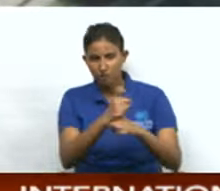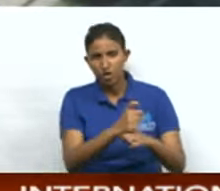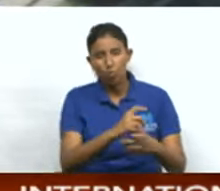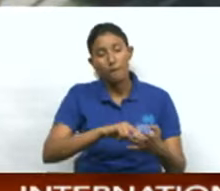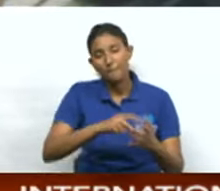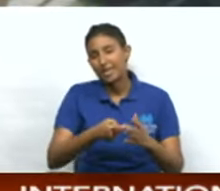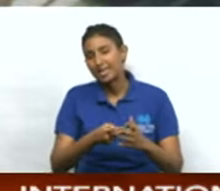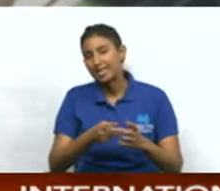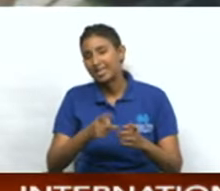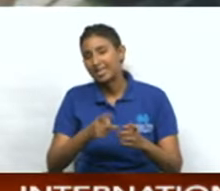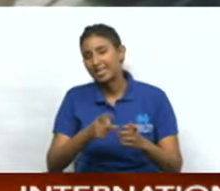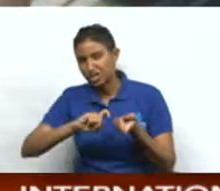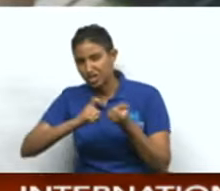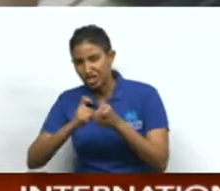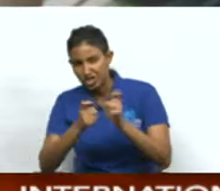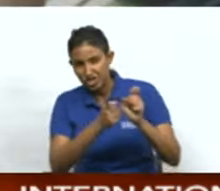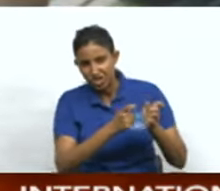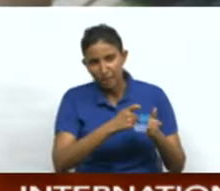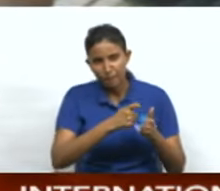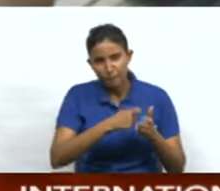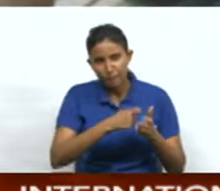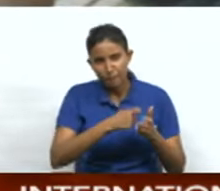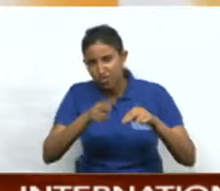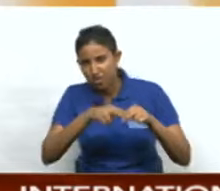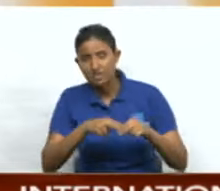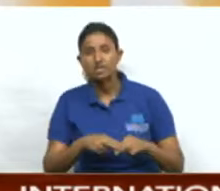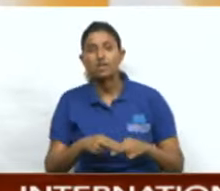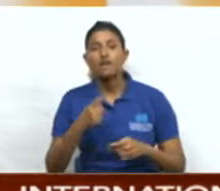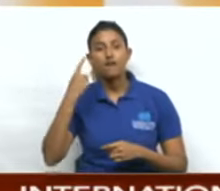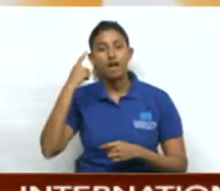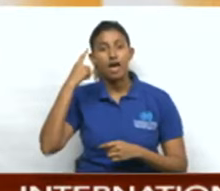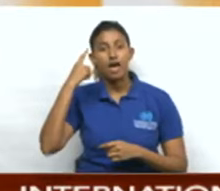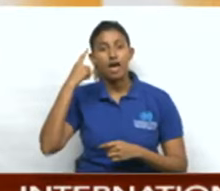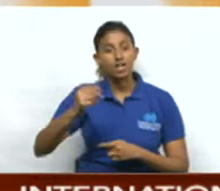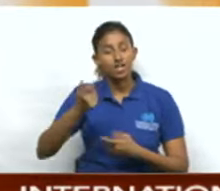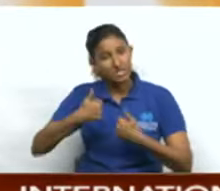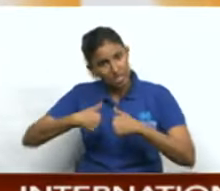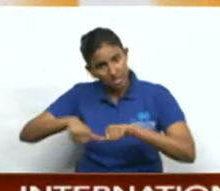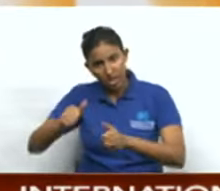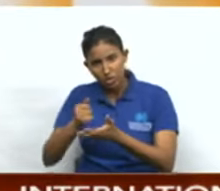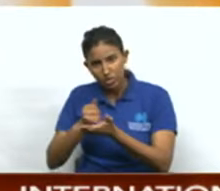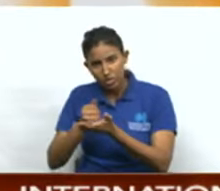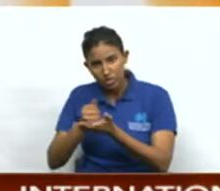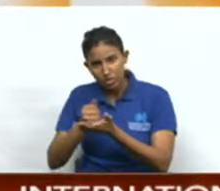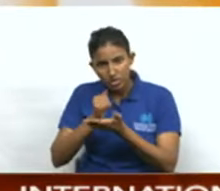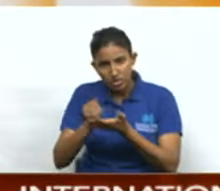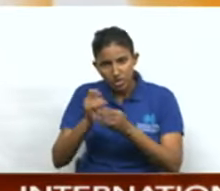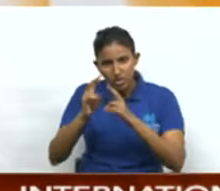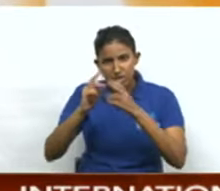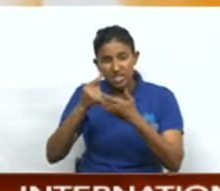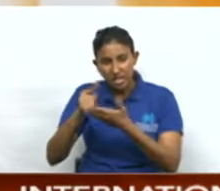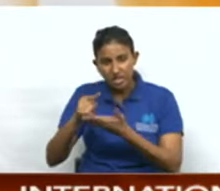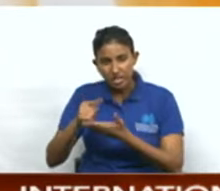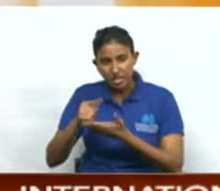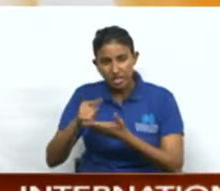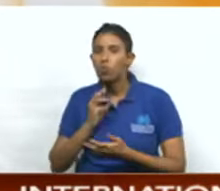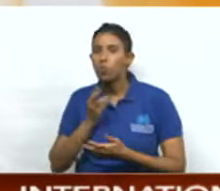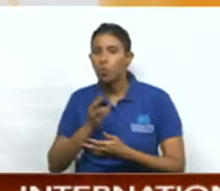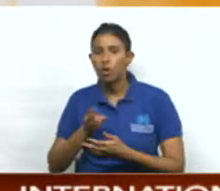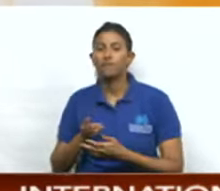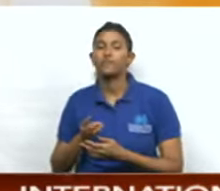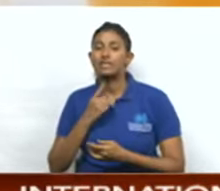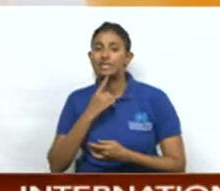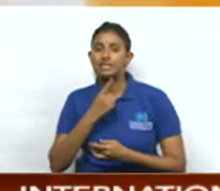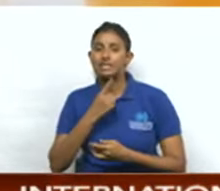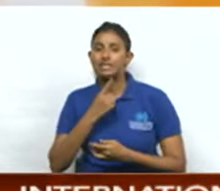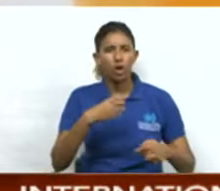The investigation began in late September following complaints of reddish-brown water on the island of more than 50,000 people. Officials have